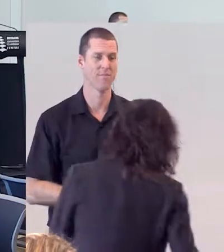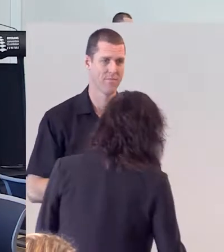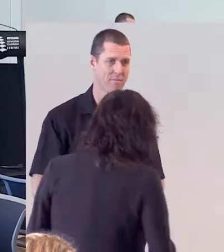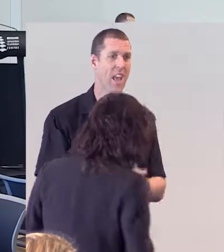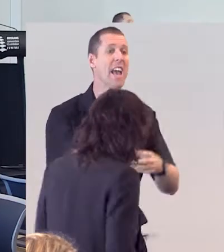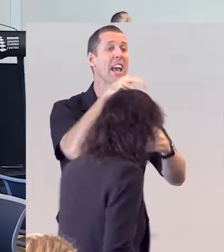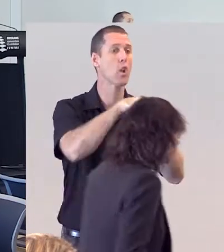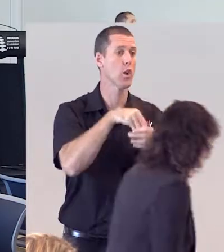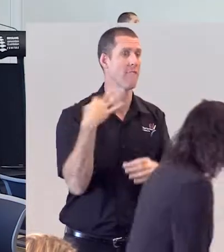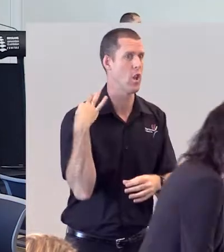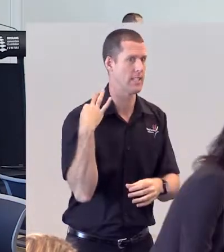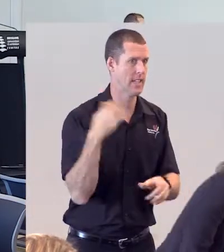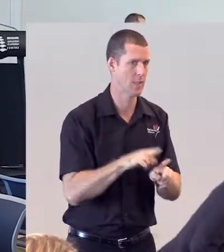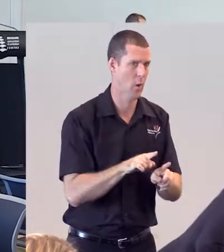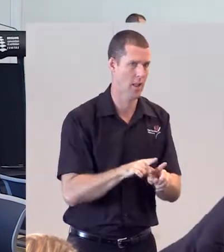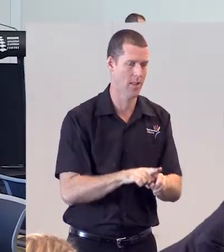Including volunteers.